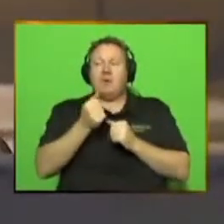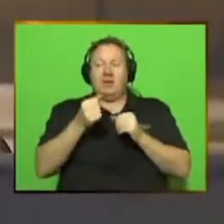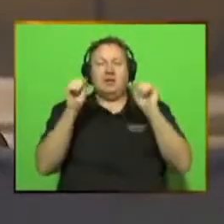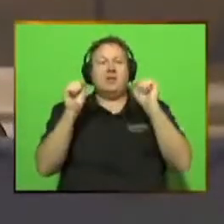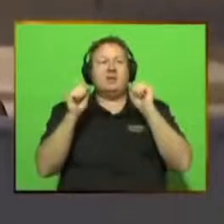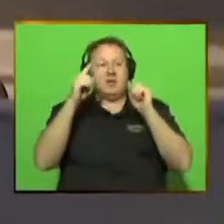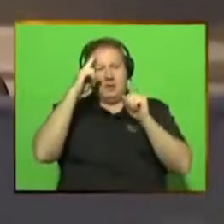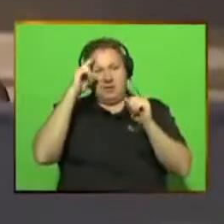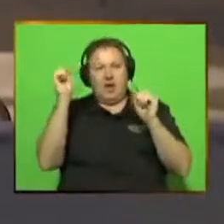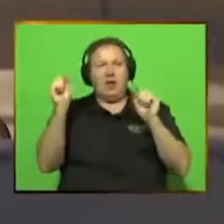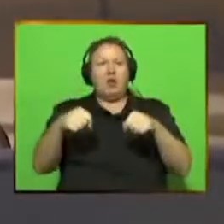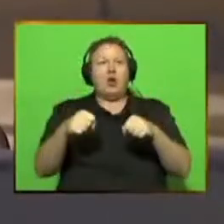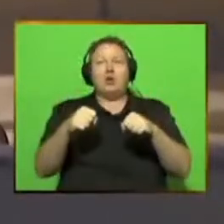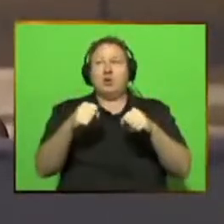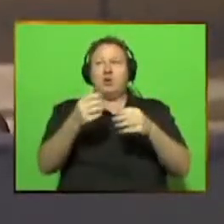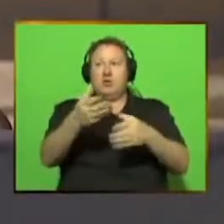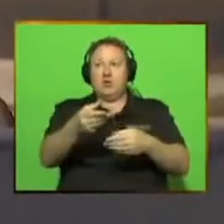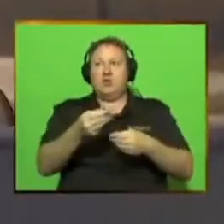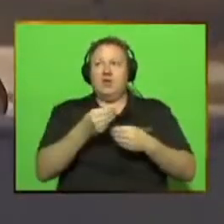receipt of the letter? Yes.